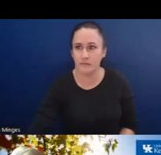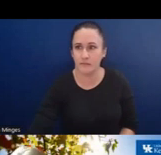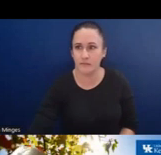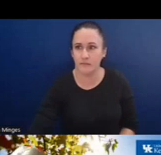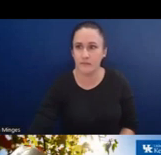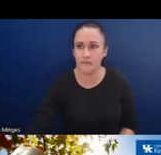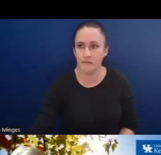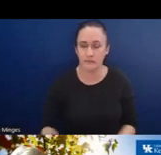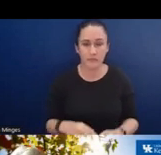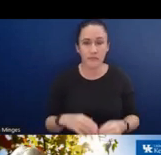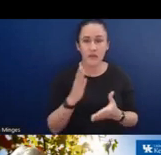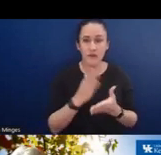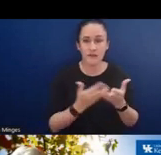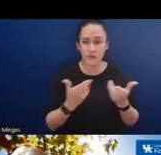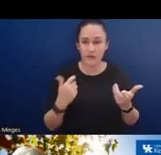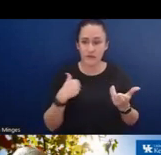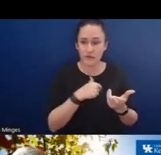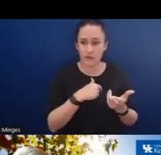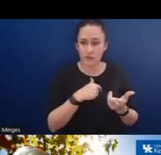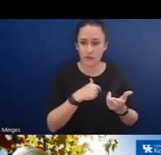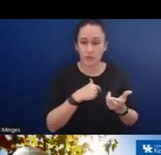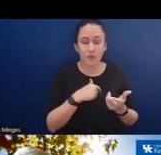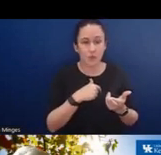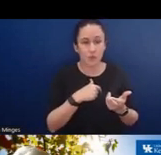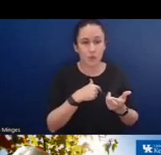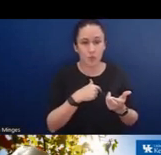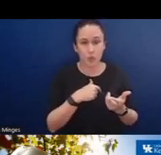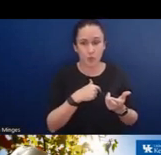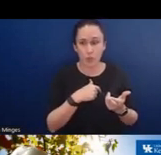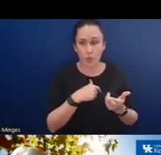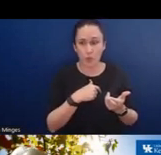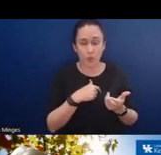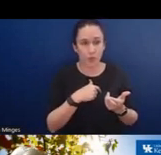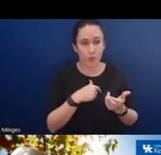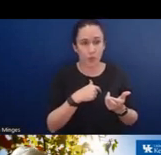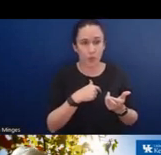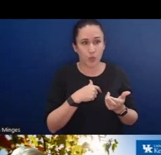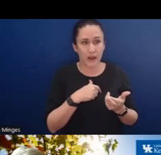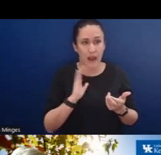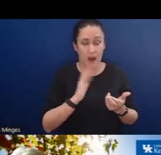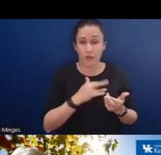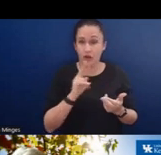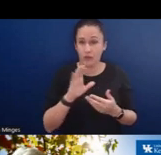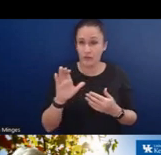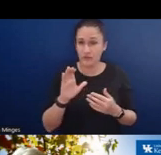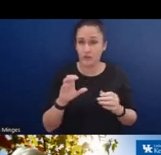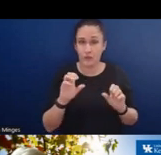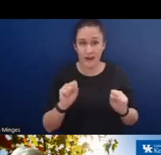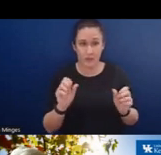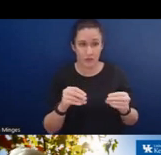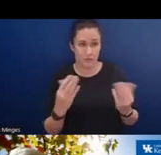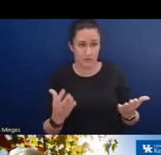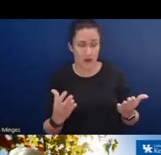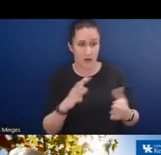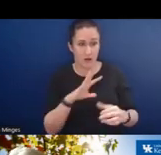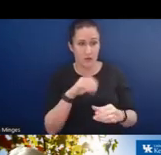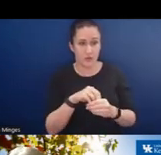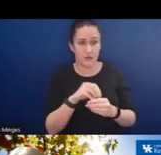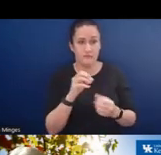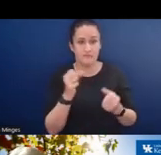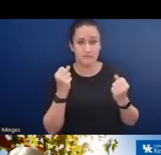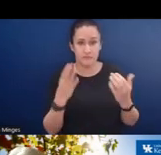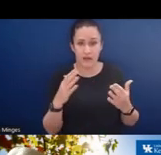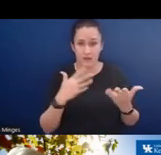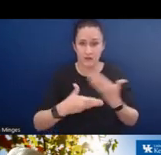to provide, or that our recovery community centers were able to provide, included a lot of social